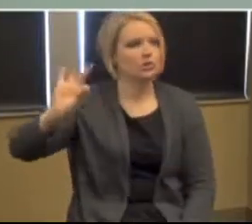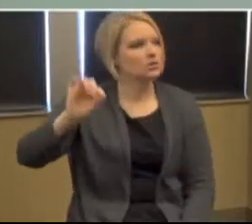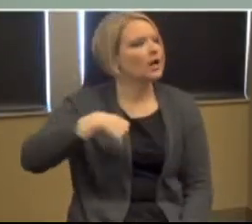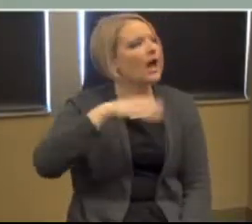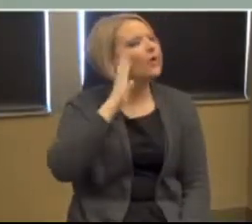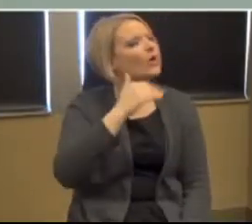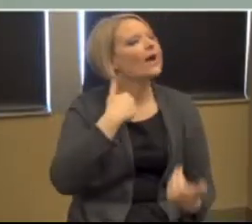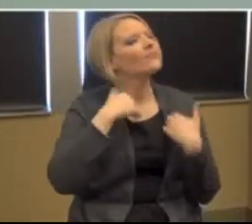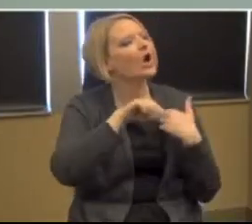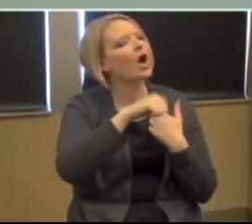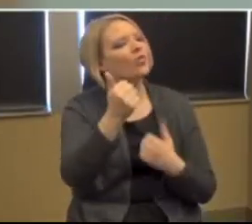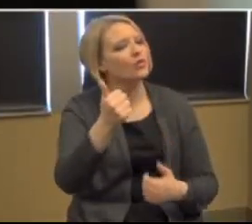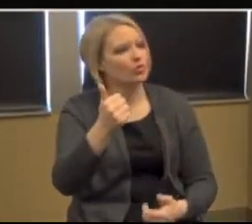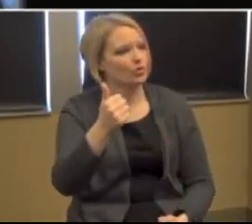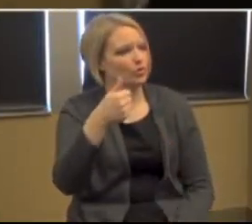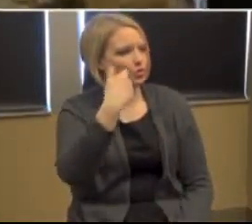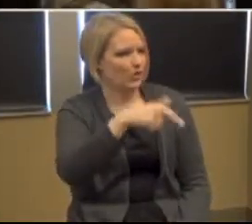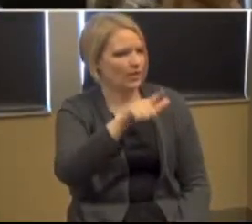green Lego